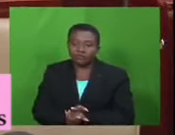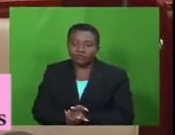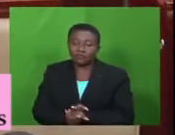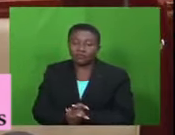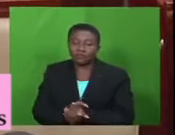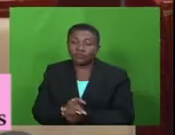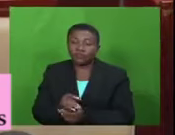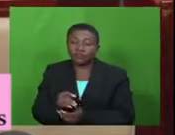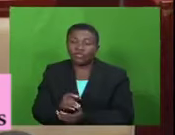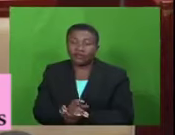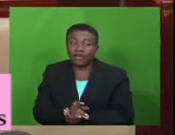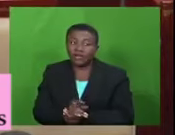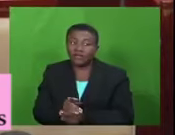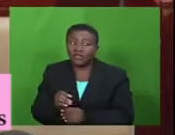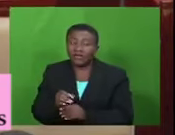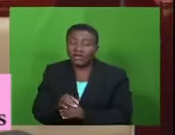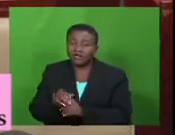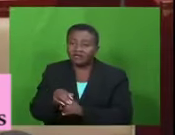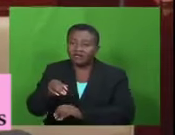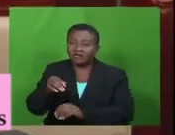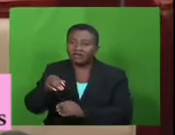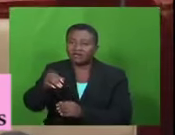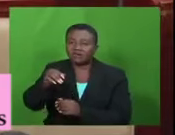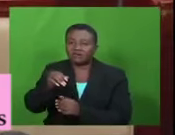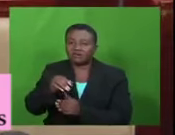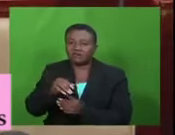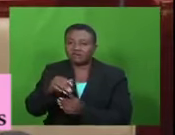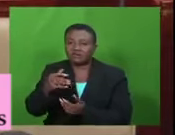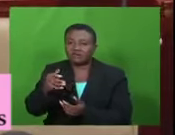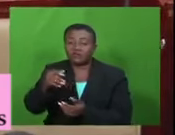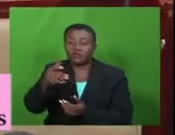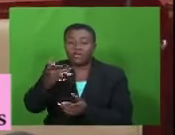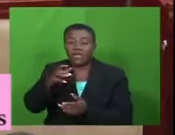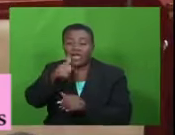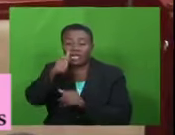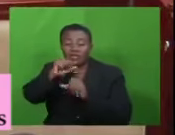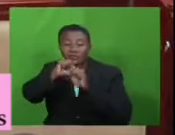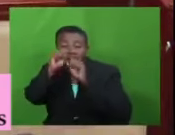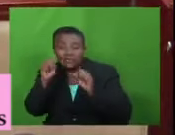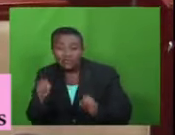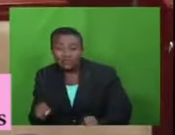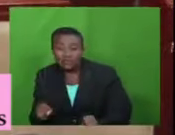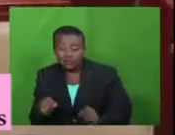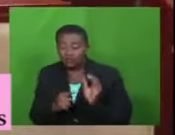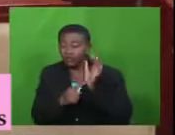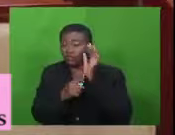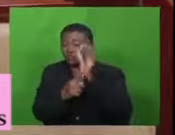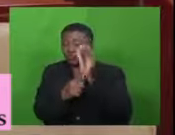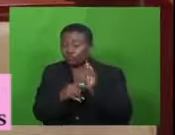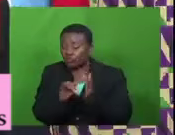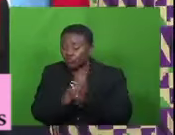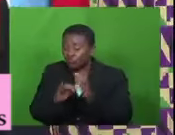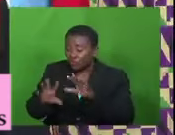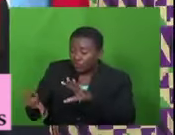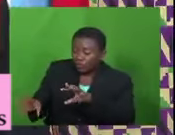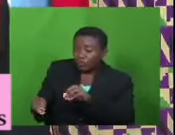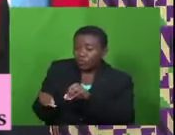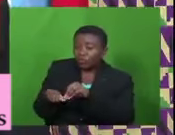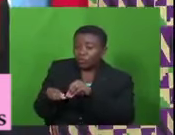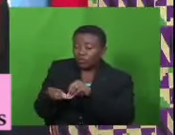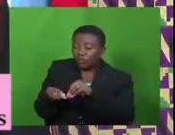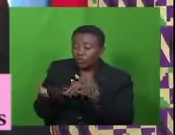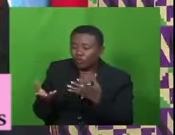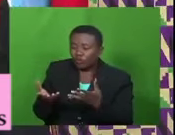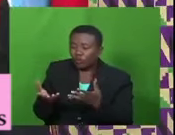tax-paying companies onboarded onto the e-VAT system reveal total